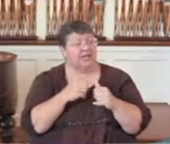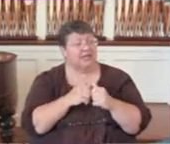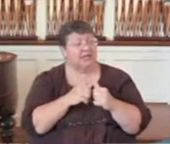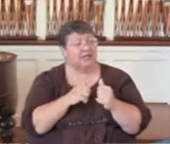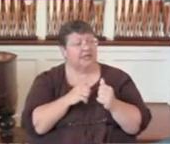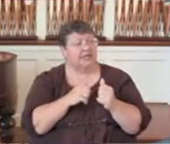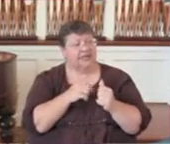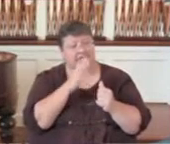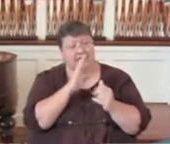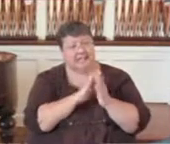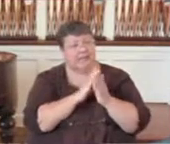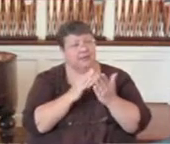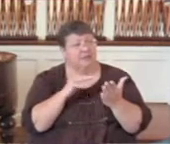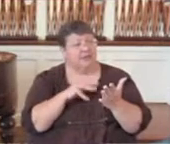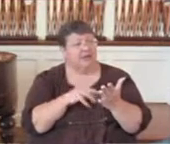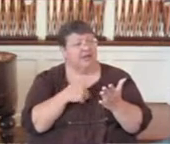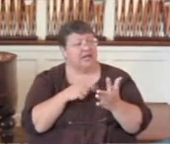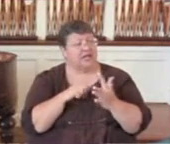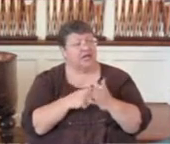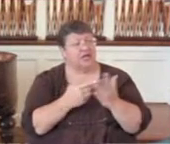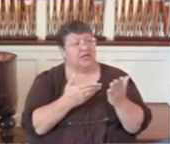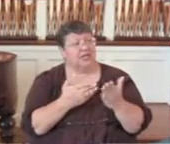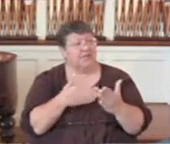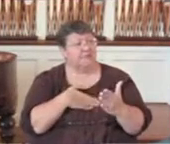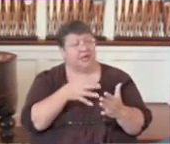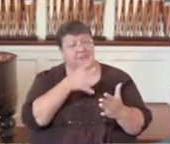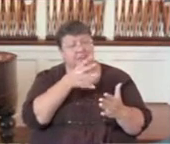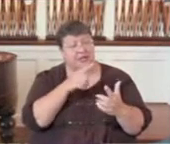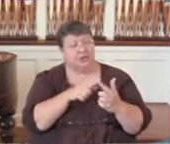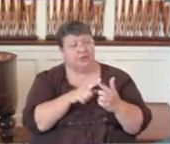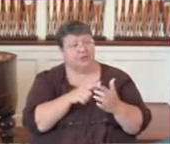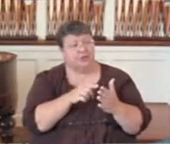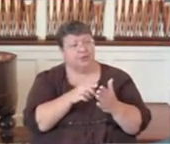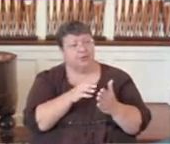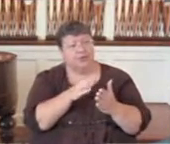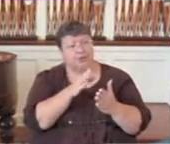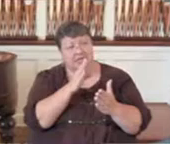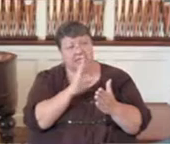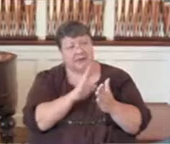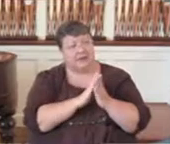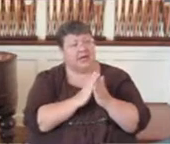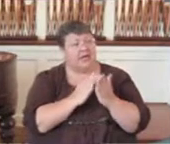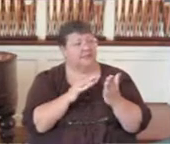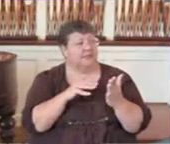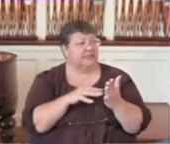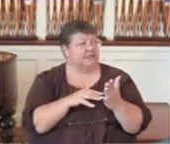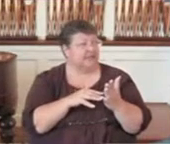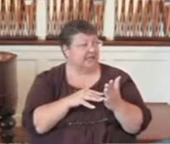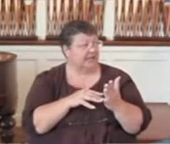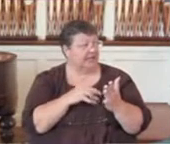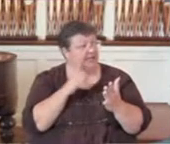Bible study. I started off taking my mother to the Bible study because I thought she would enjoy it.